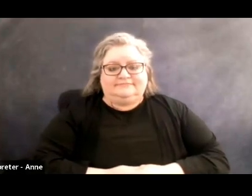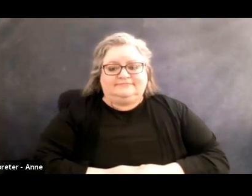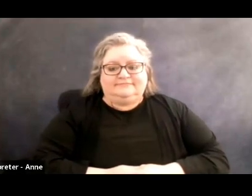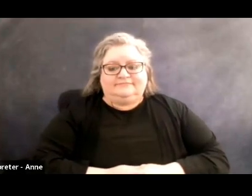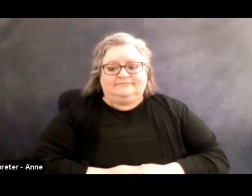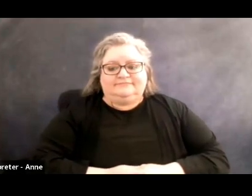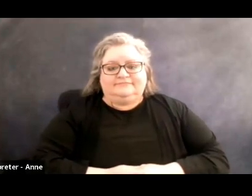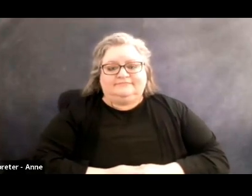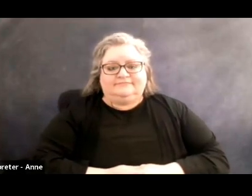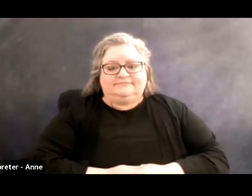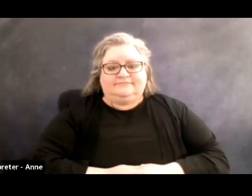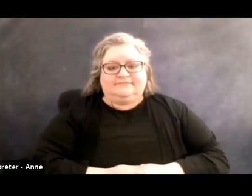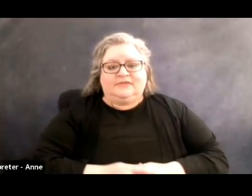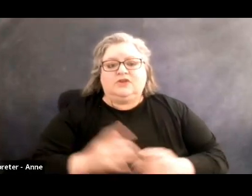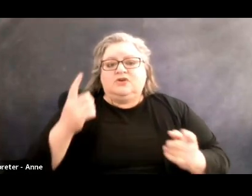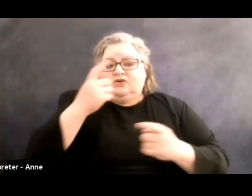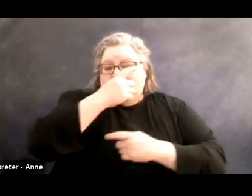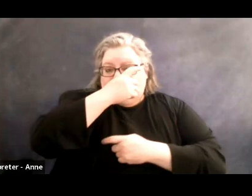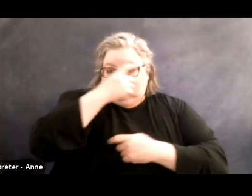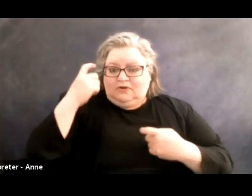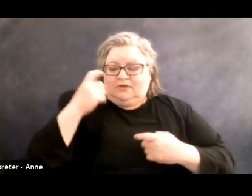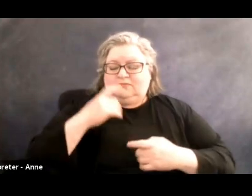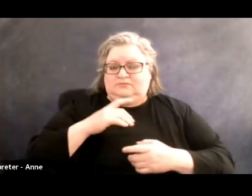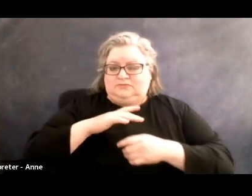So, trauma and stress-related disorders,